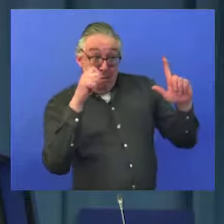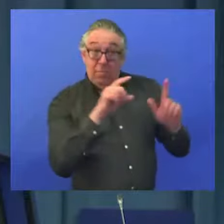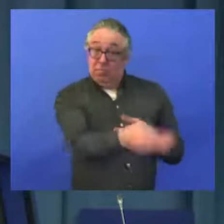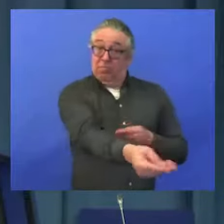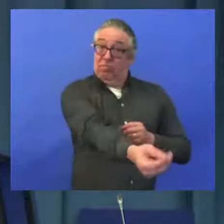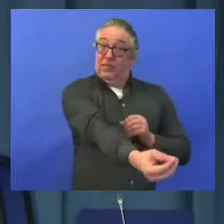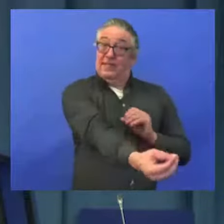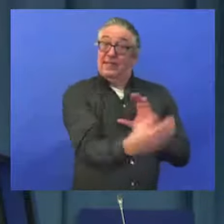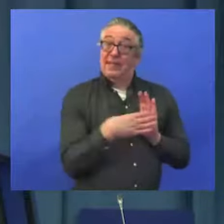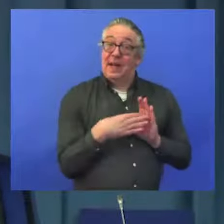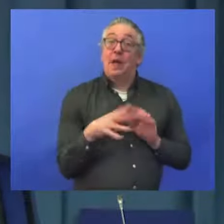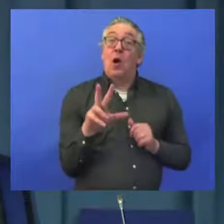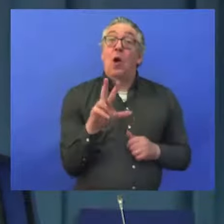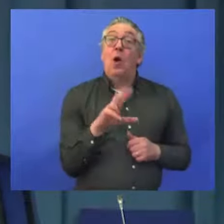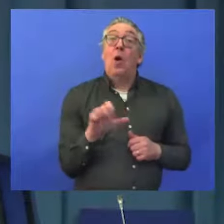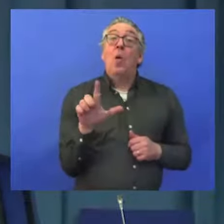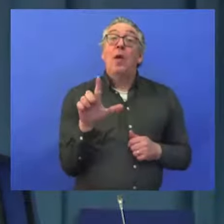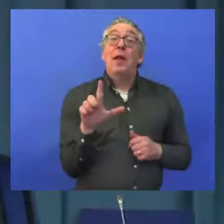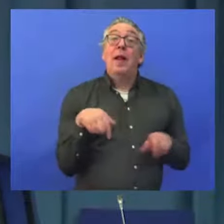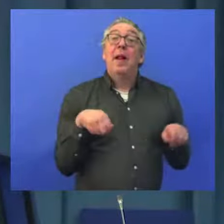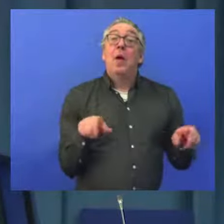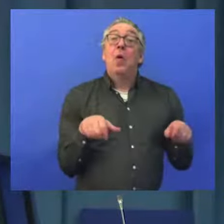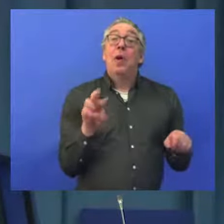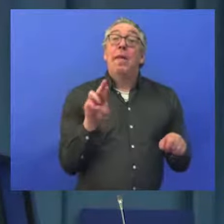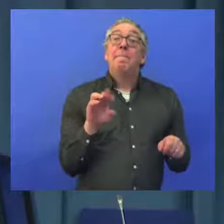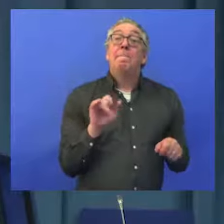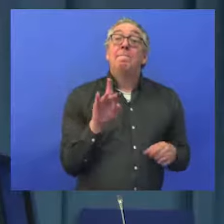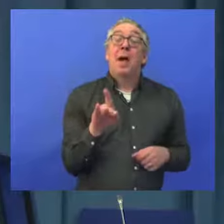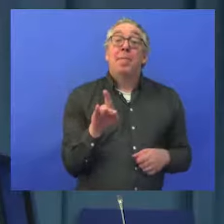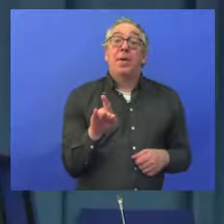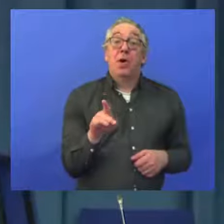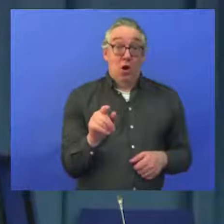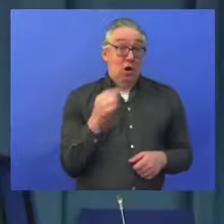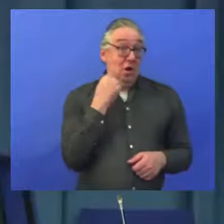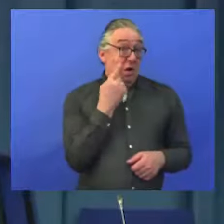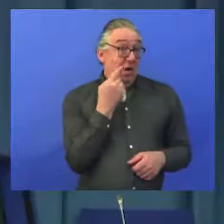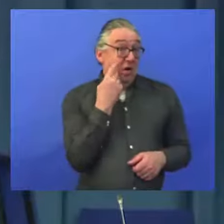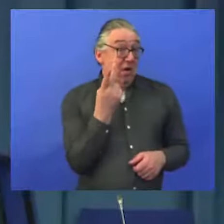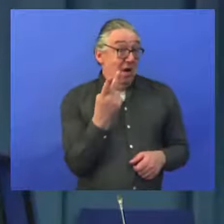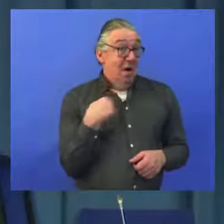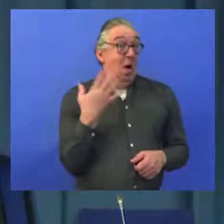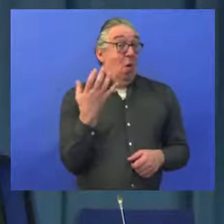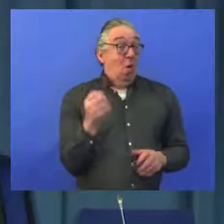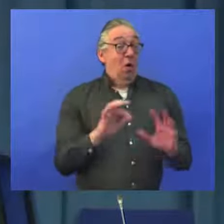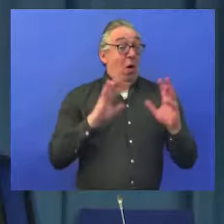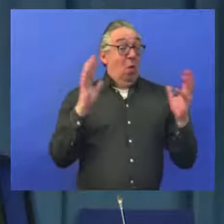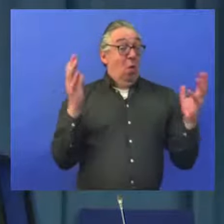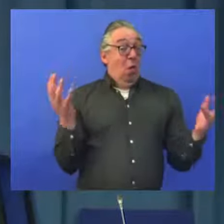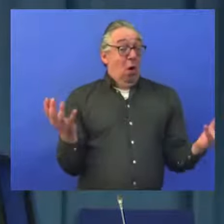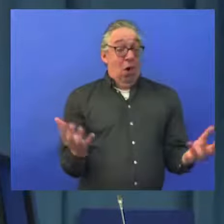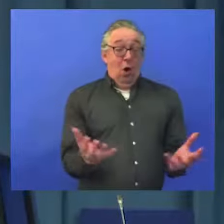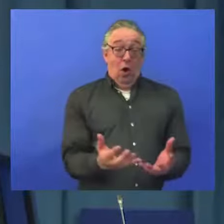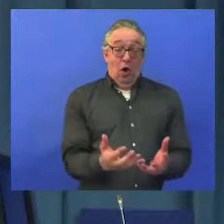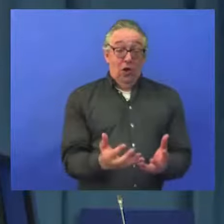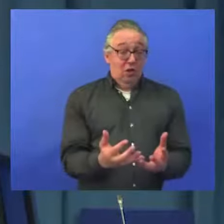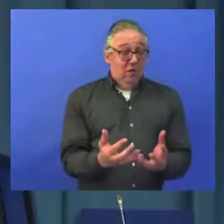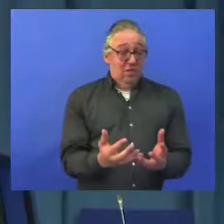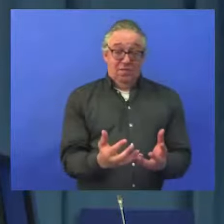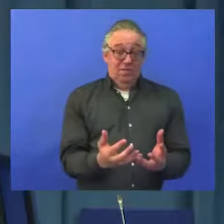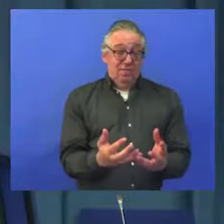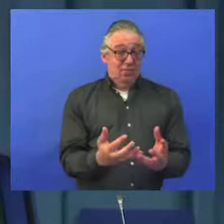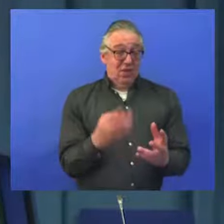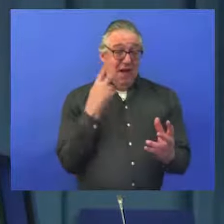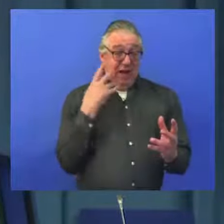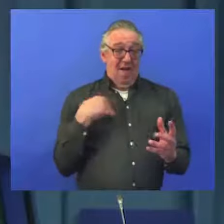at the end of this conference on Friday is a world map of places where you went, wherever you are right now, so that we are all in